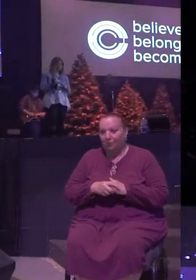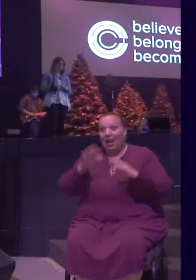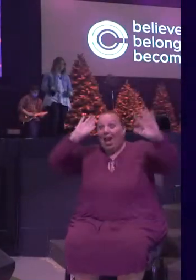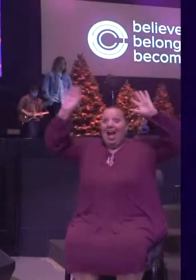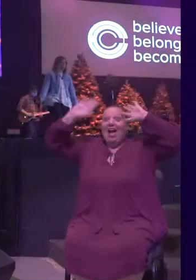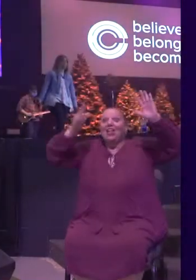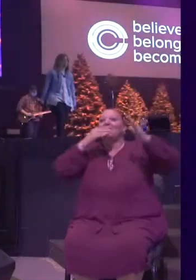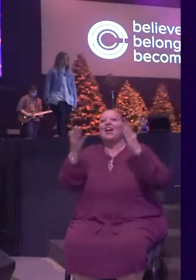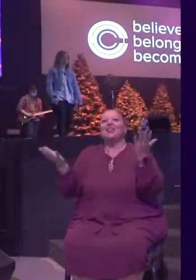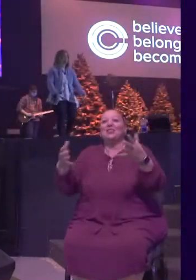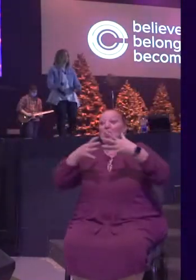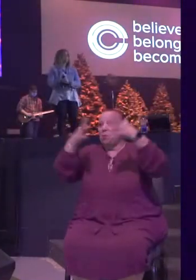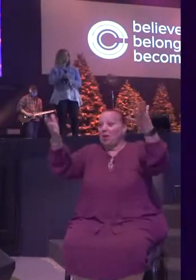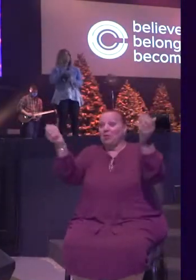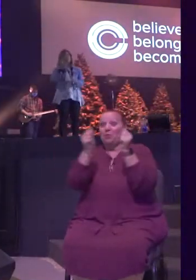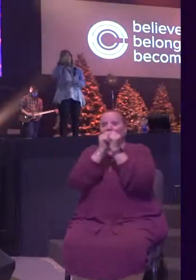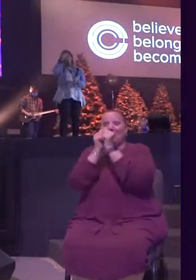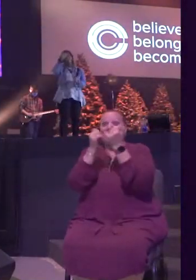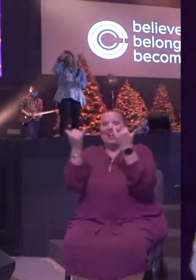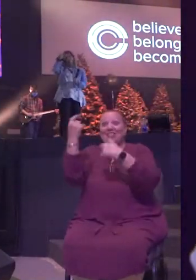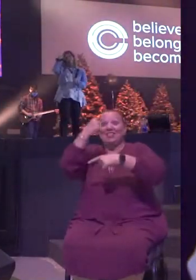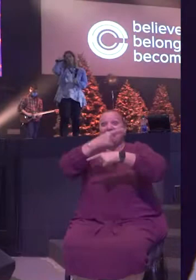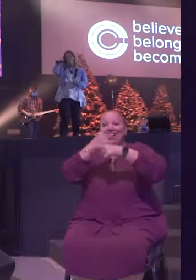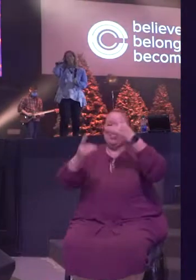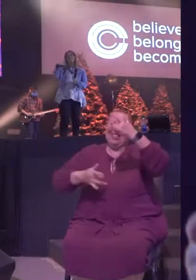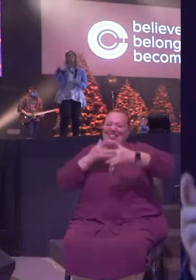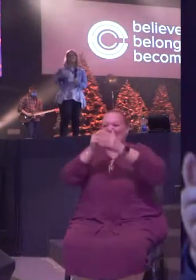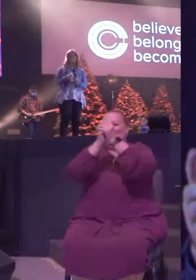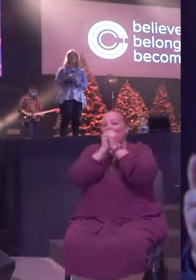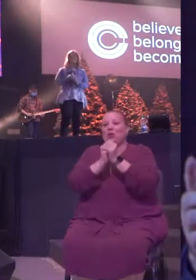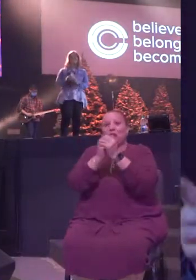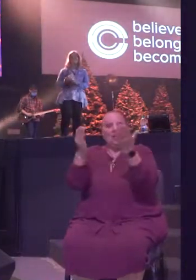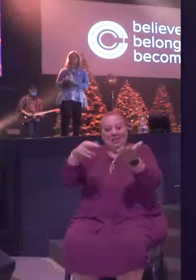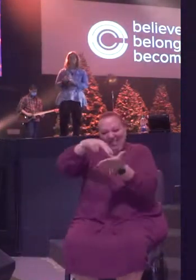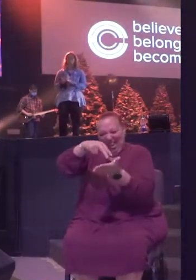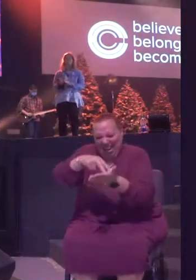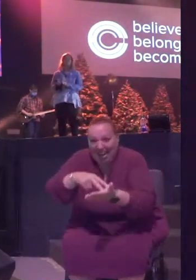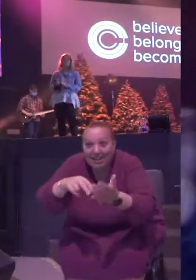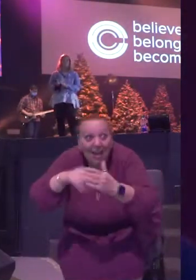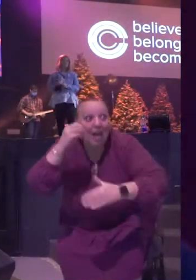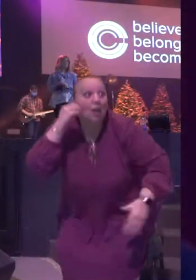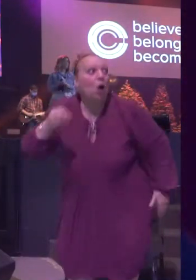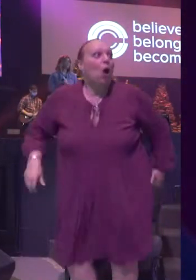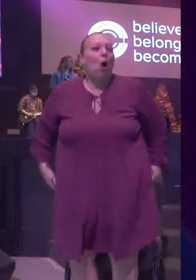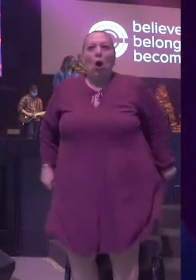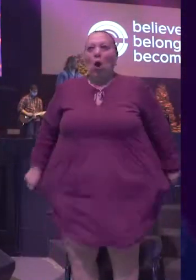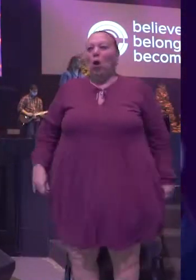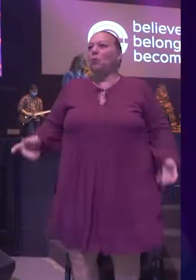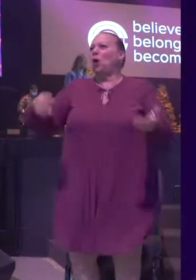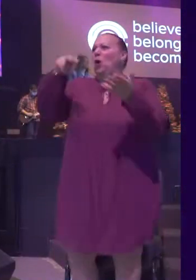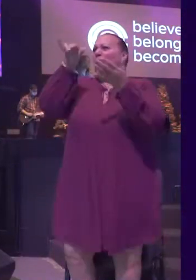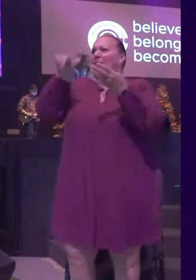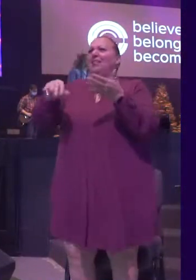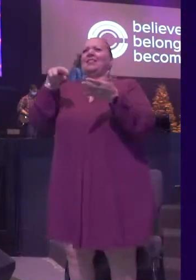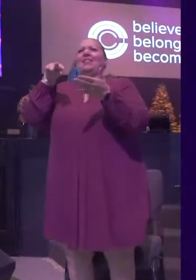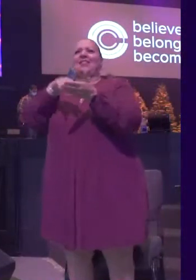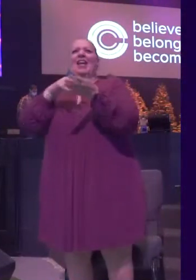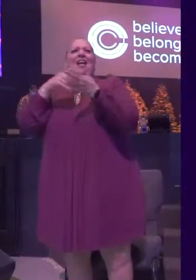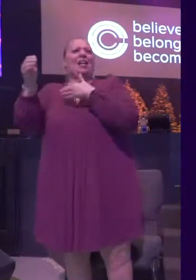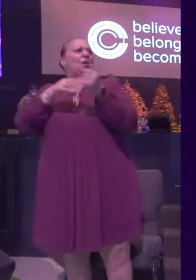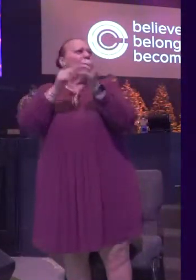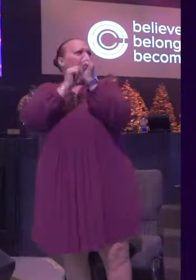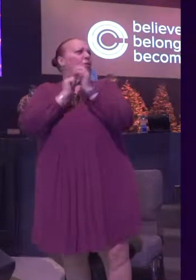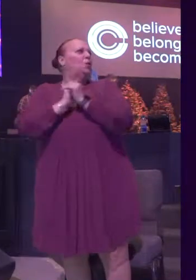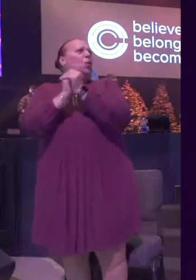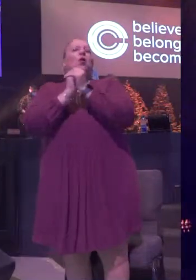Well, hello. Thanks so much for being with us today. We're so excited to worship. If you're in the room, stand. If you're at home, go ahead and stand with us anyway. Let's worship